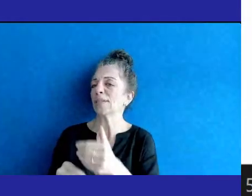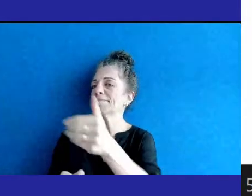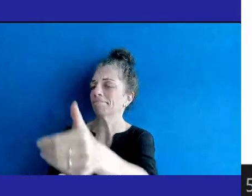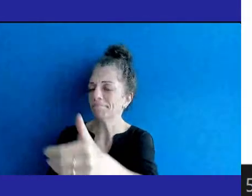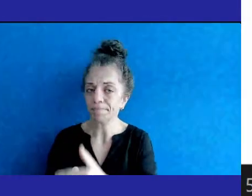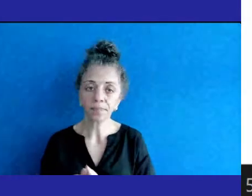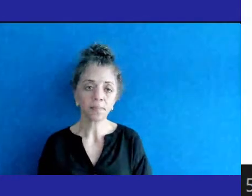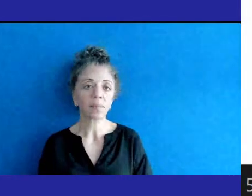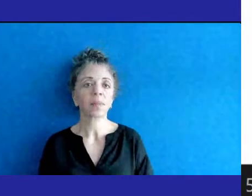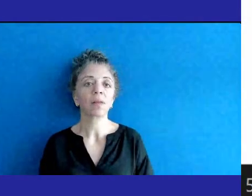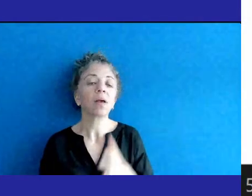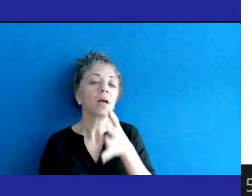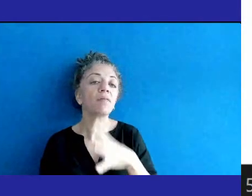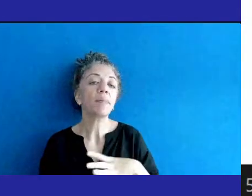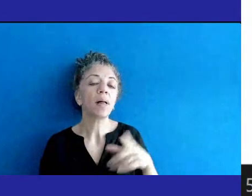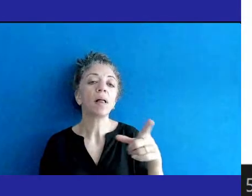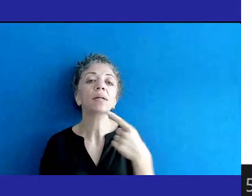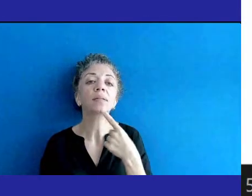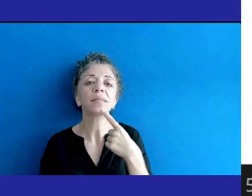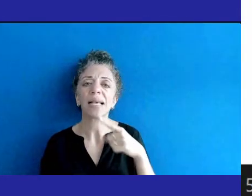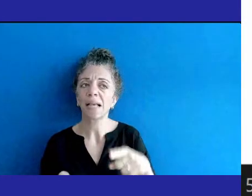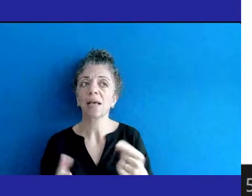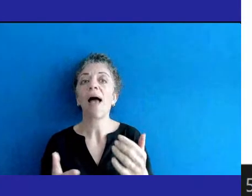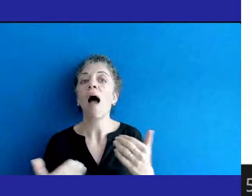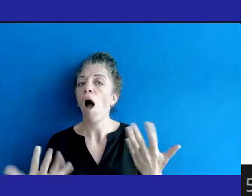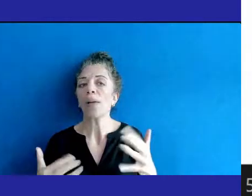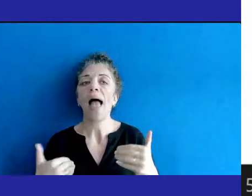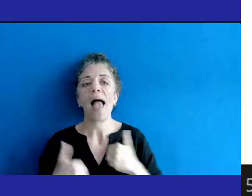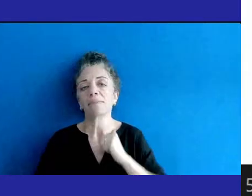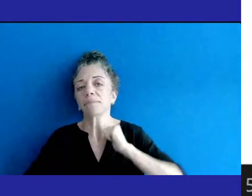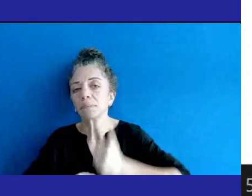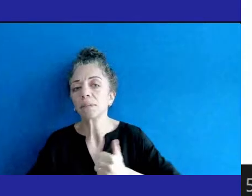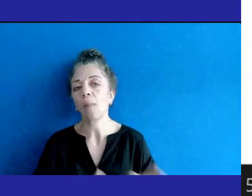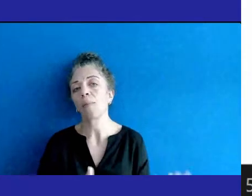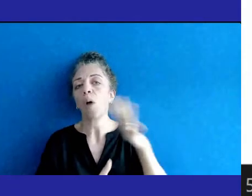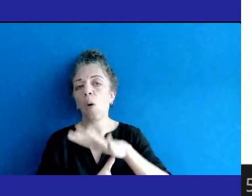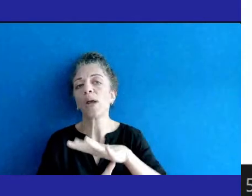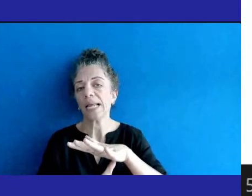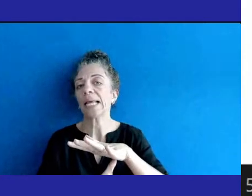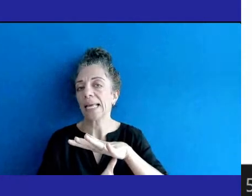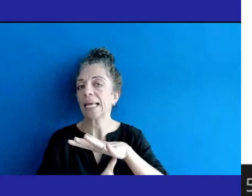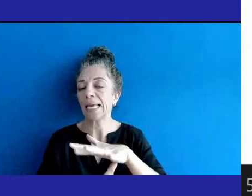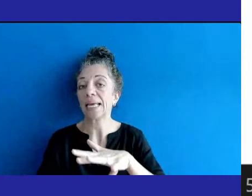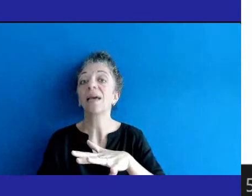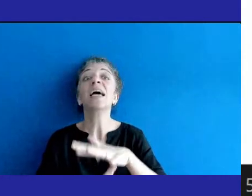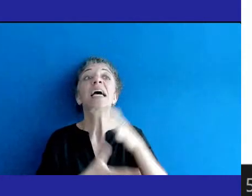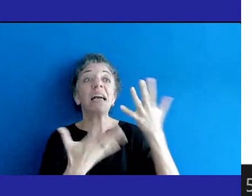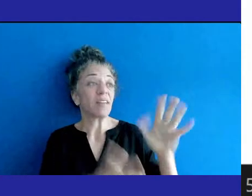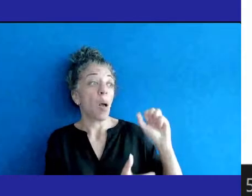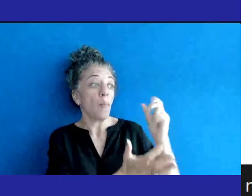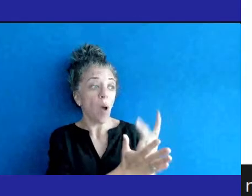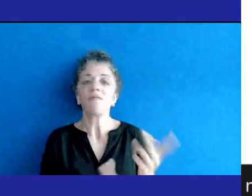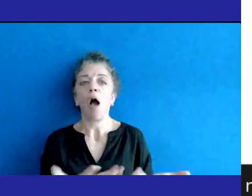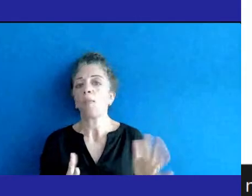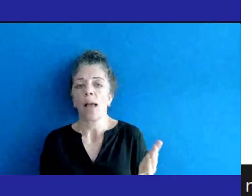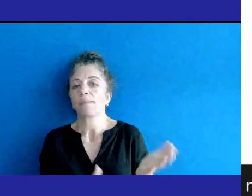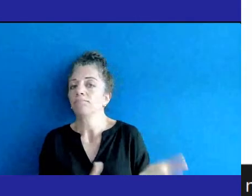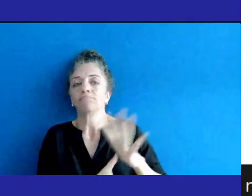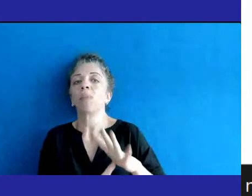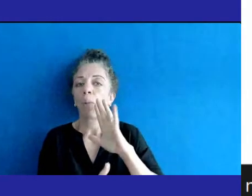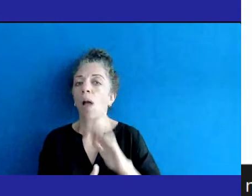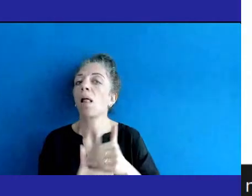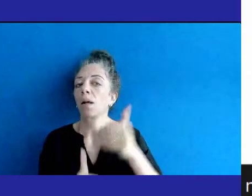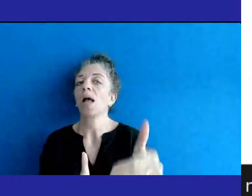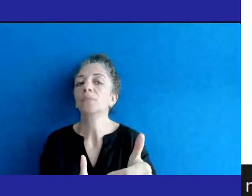prioritized as soon as this is the approval to proceed. It is a prioritized IT activity so that the